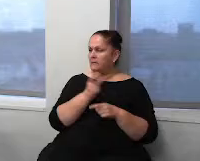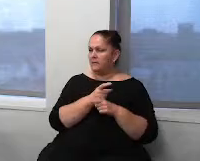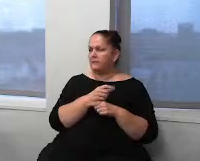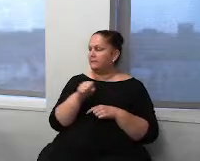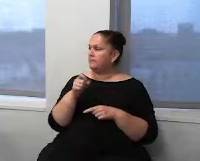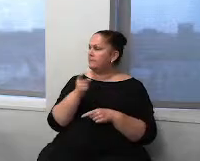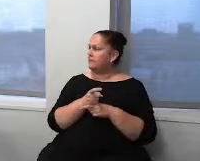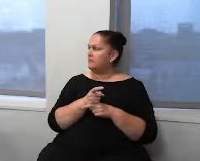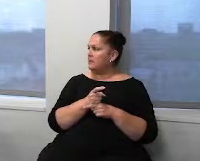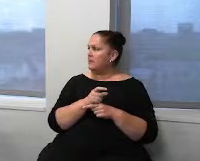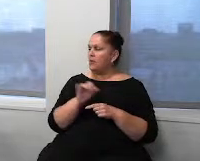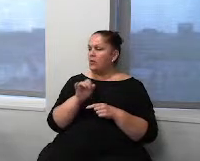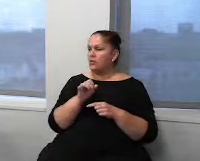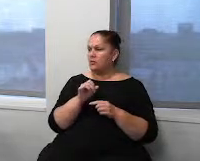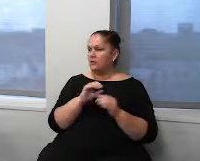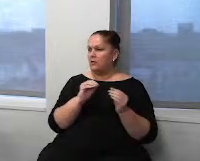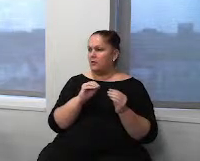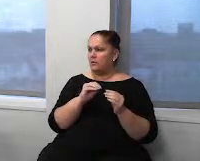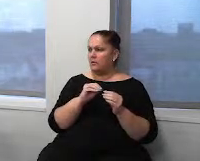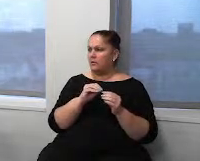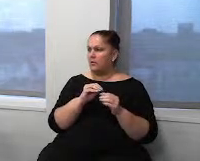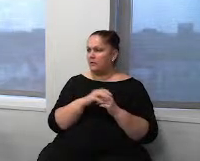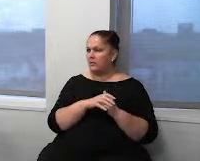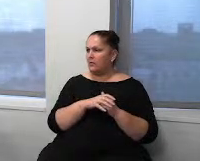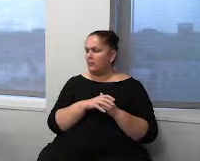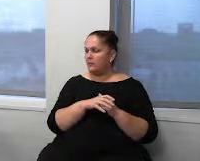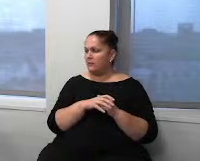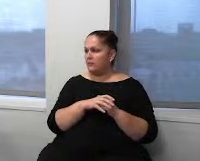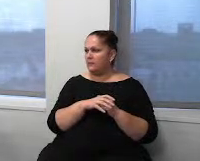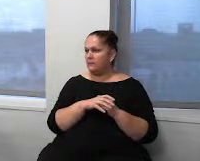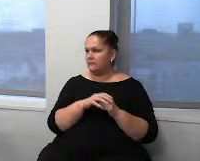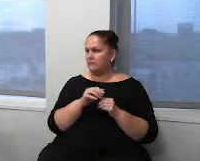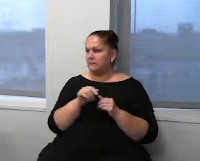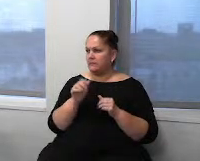fiscal 26, right? Correct. And there's also no OpEx.